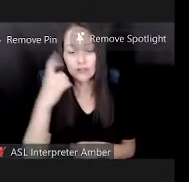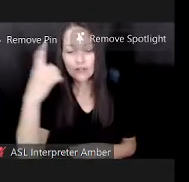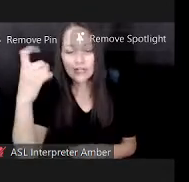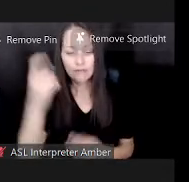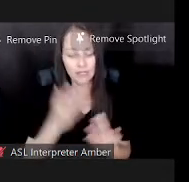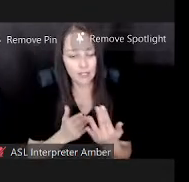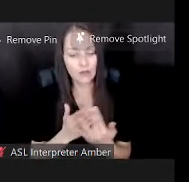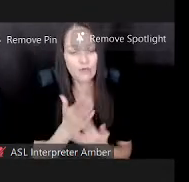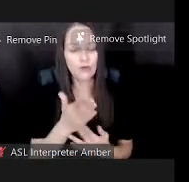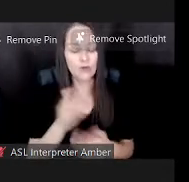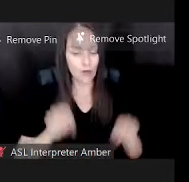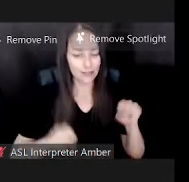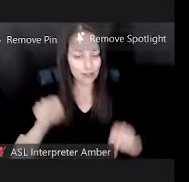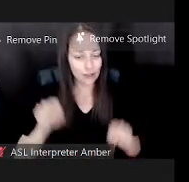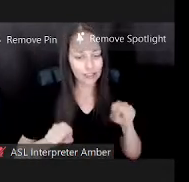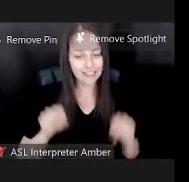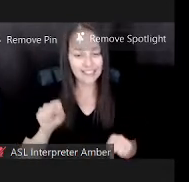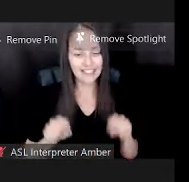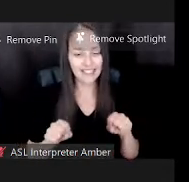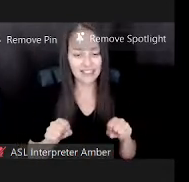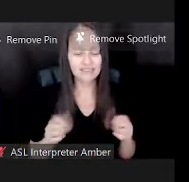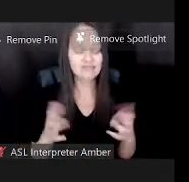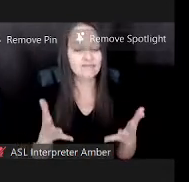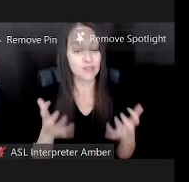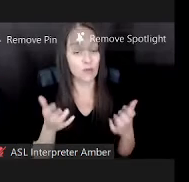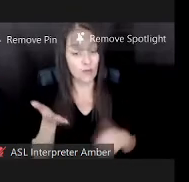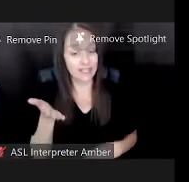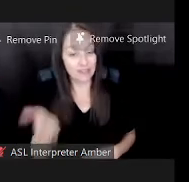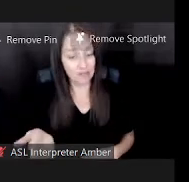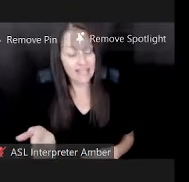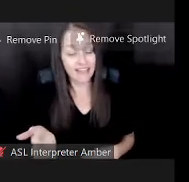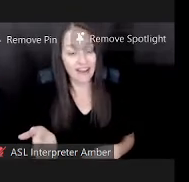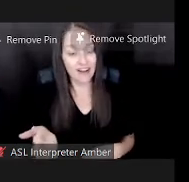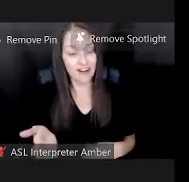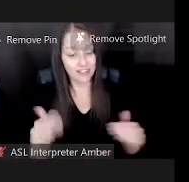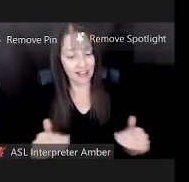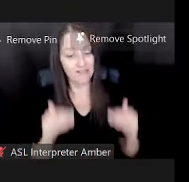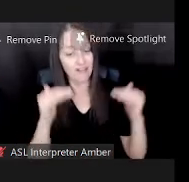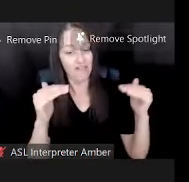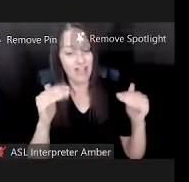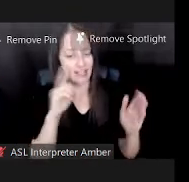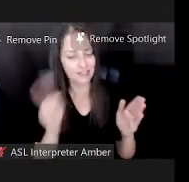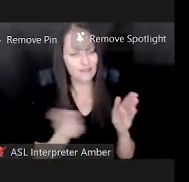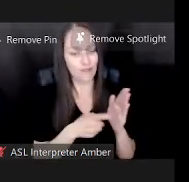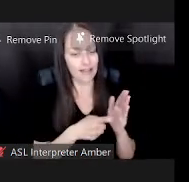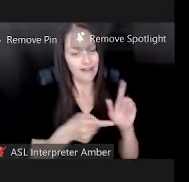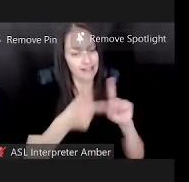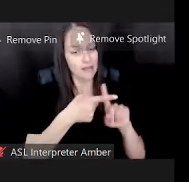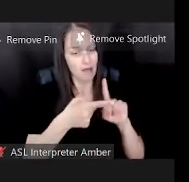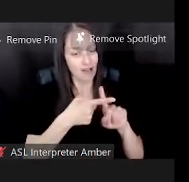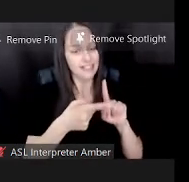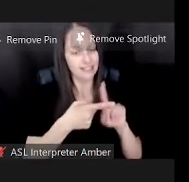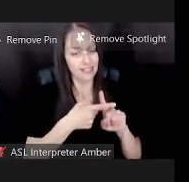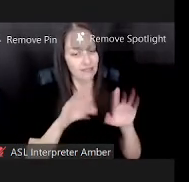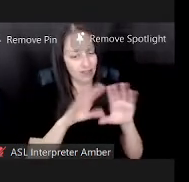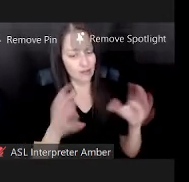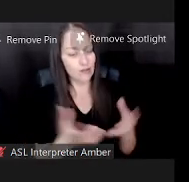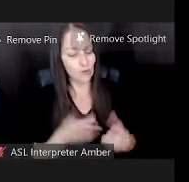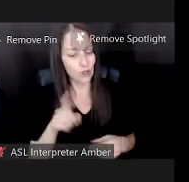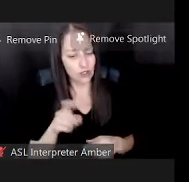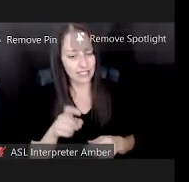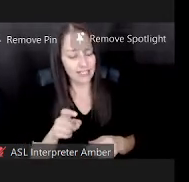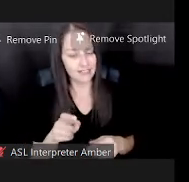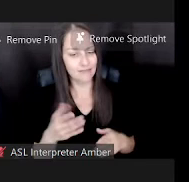want to be at the table to advance the high positives that this world needs 100. Across cultures